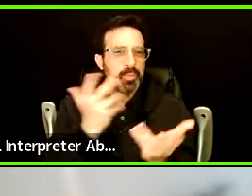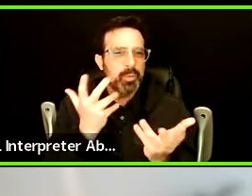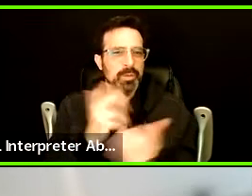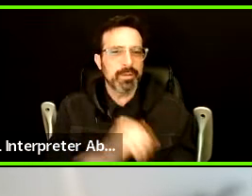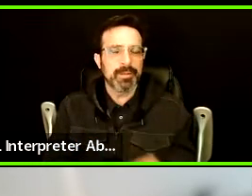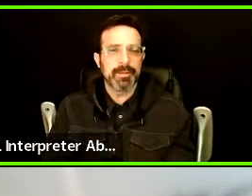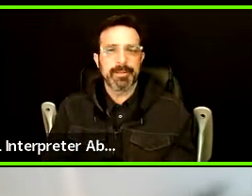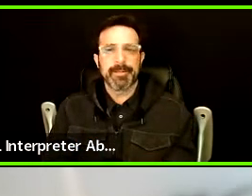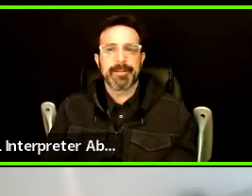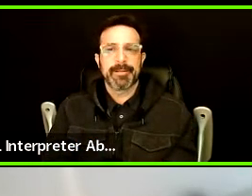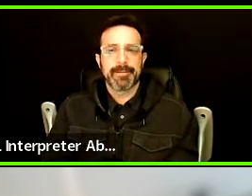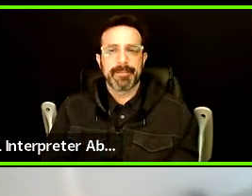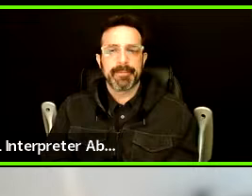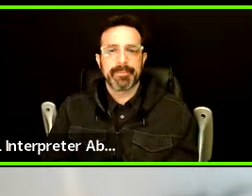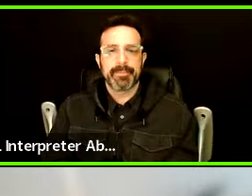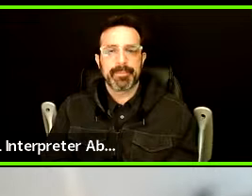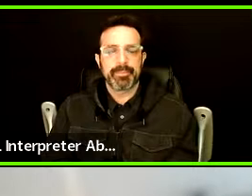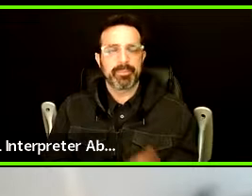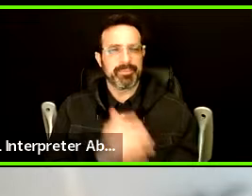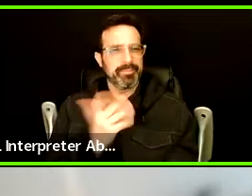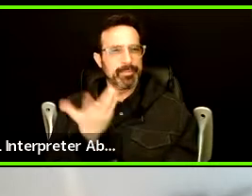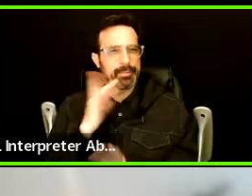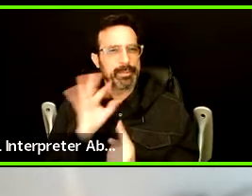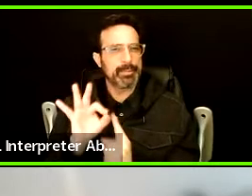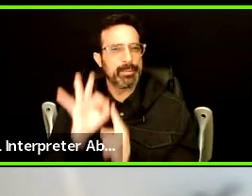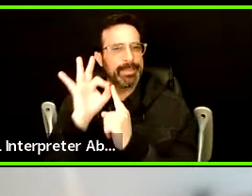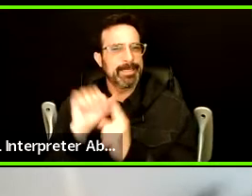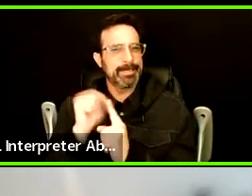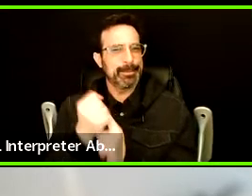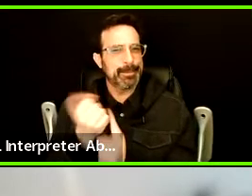Yeah, so I think in our unique situation.